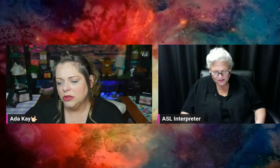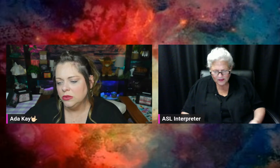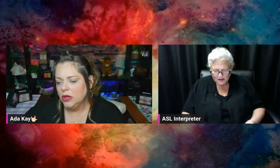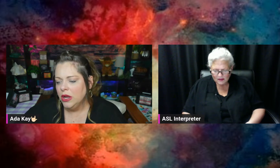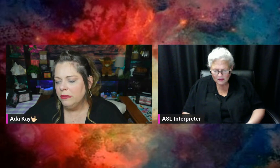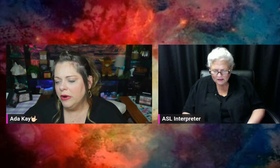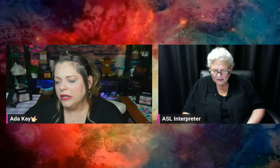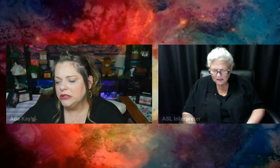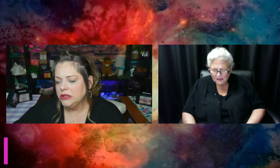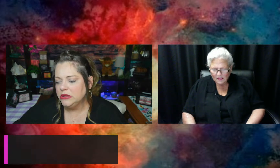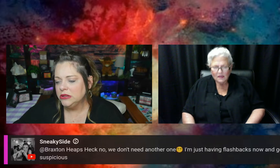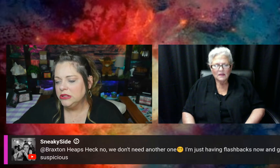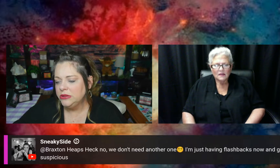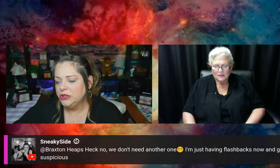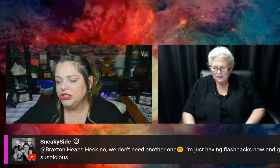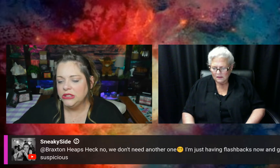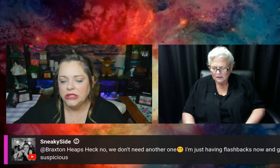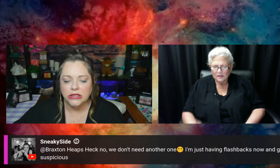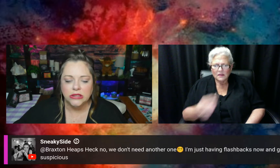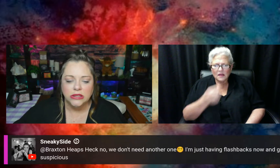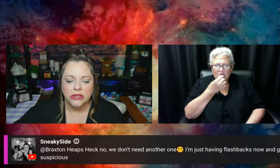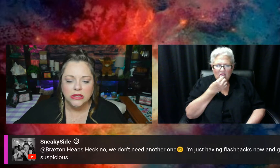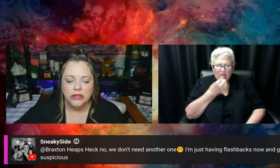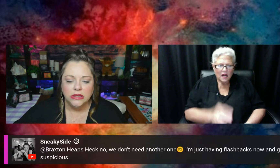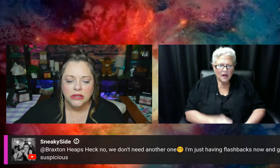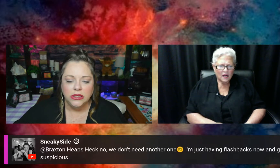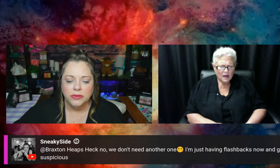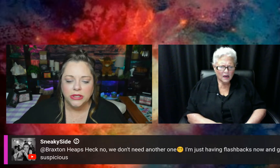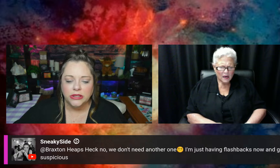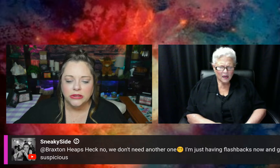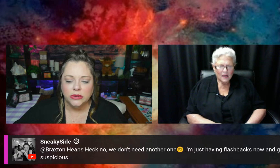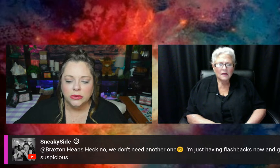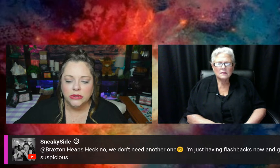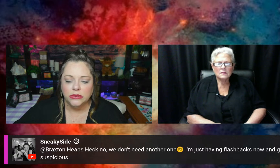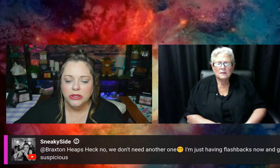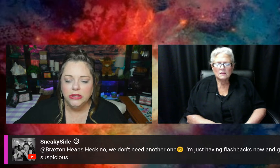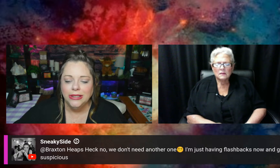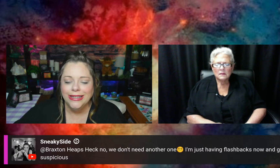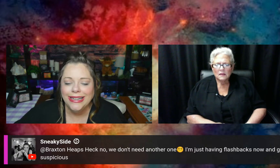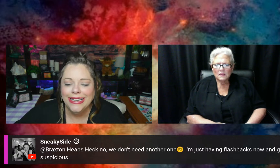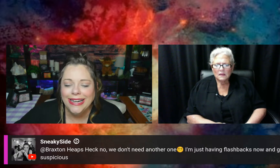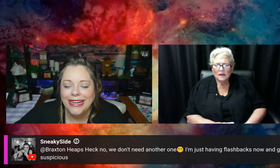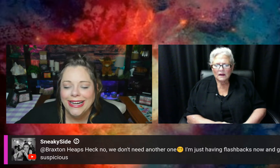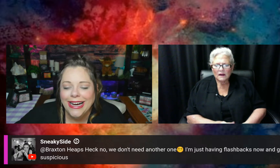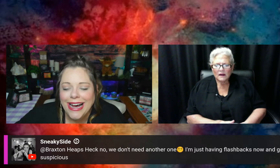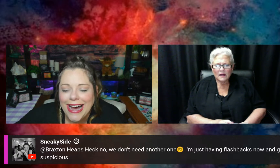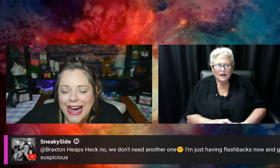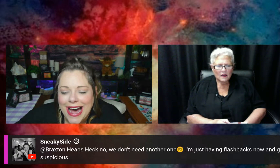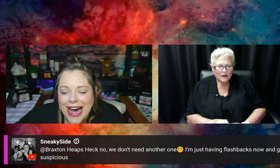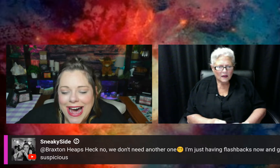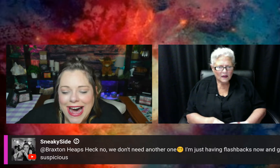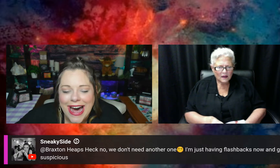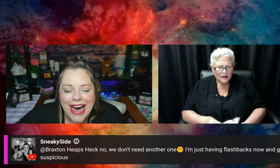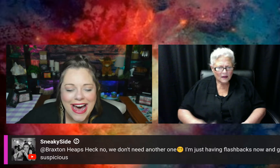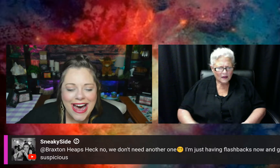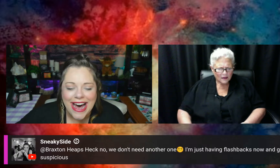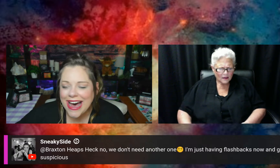Oh, don't. Braxton, let's see what she says. Keep sex. No, we don't need